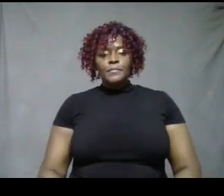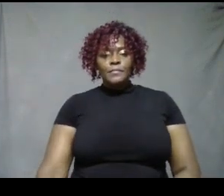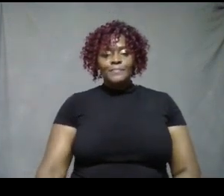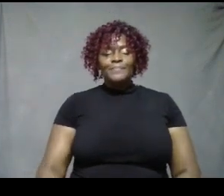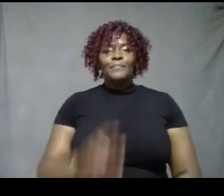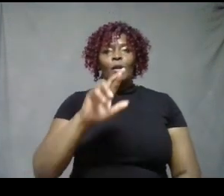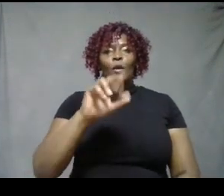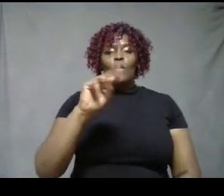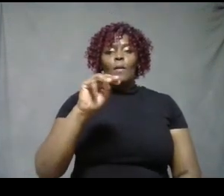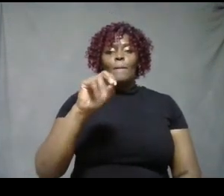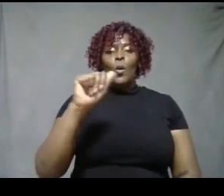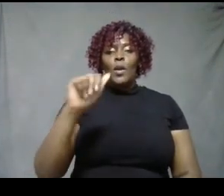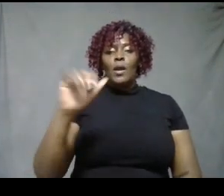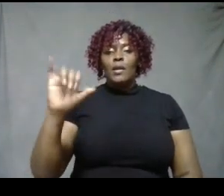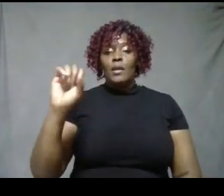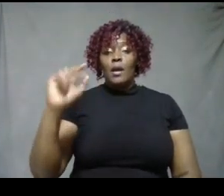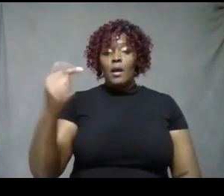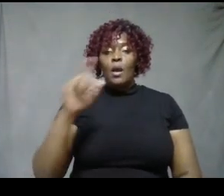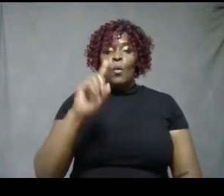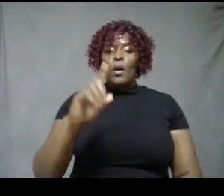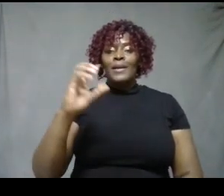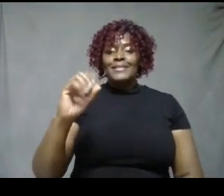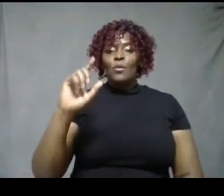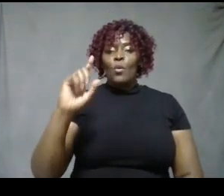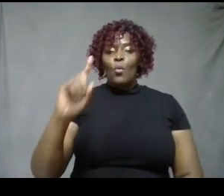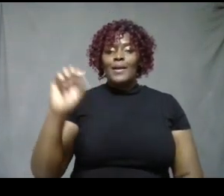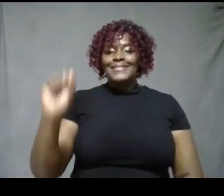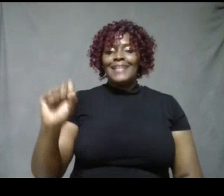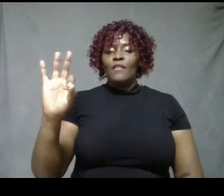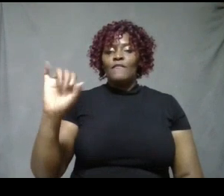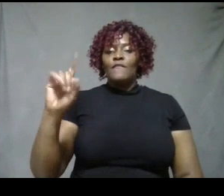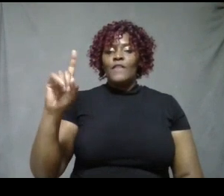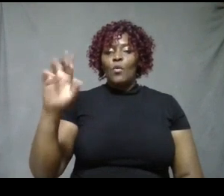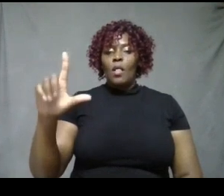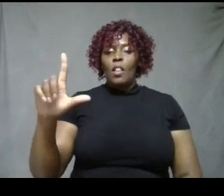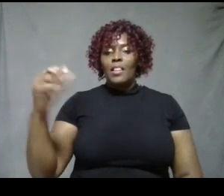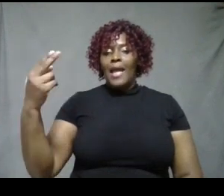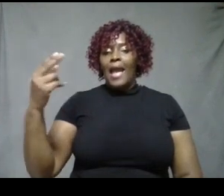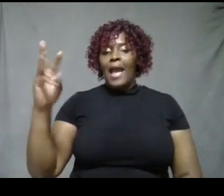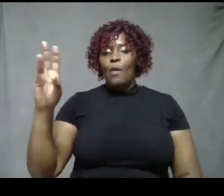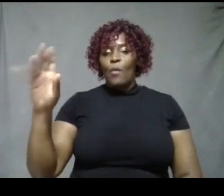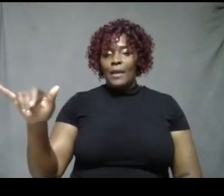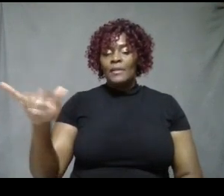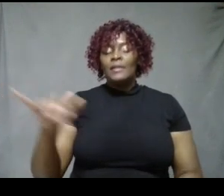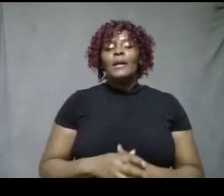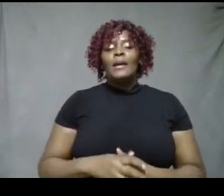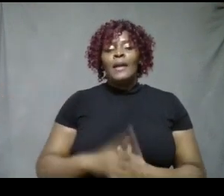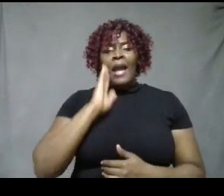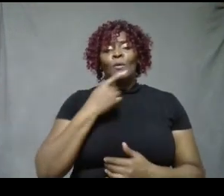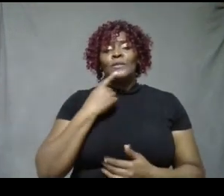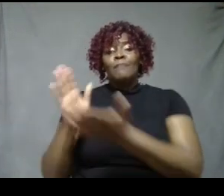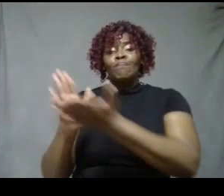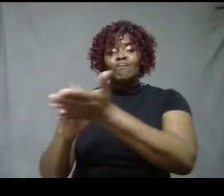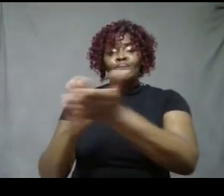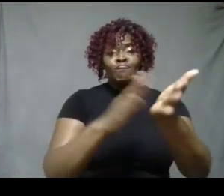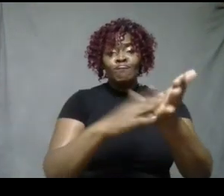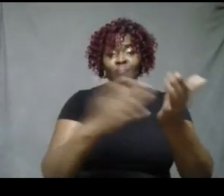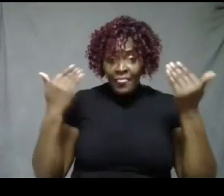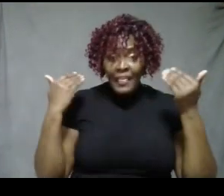Ramona Young, 101 South Federal Highway. I would say bravo, bravo. Let's move